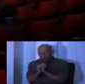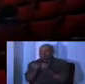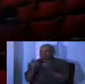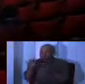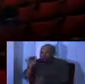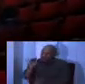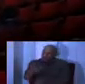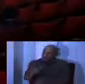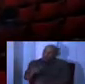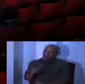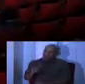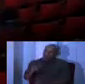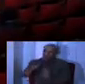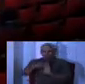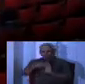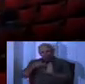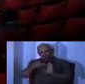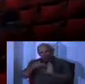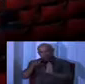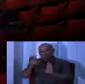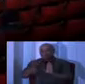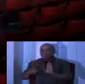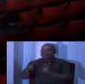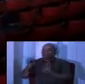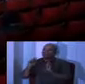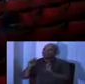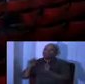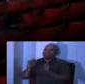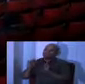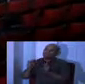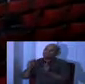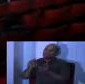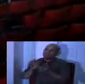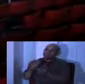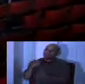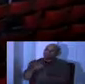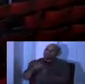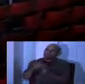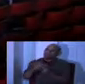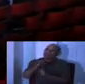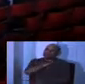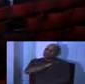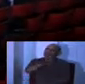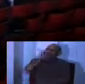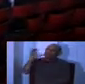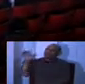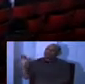be the hallmark of this gift that we call Christmas.